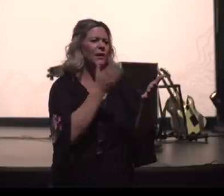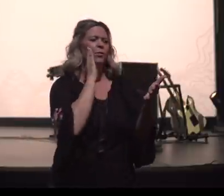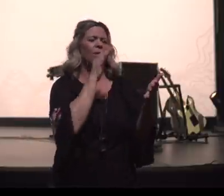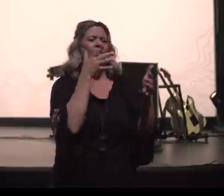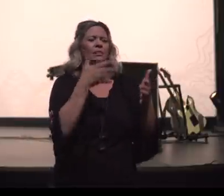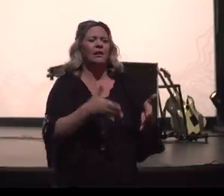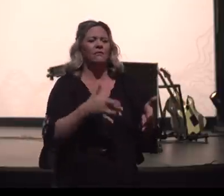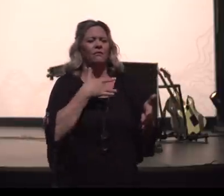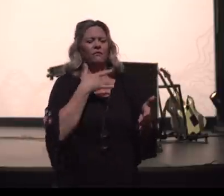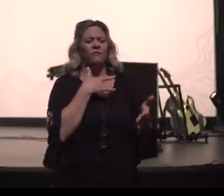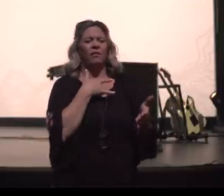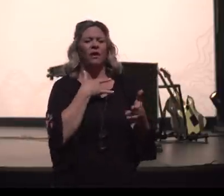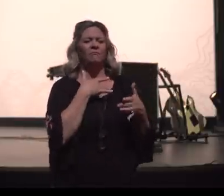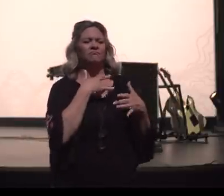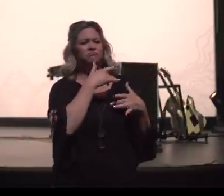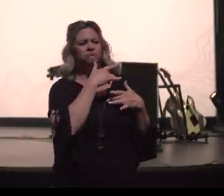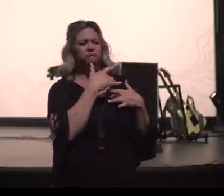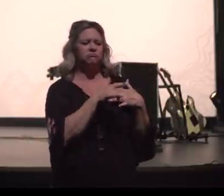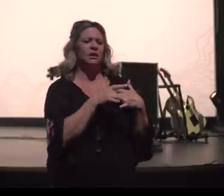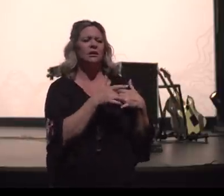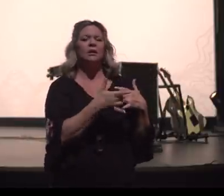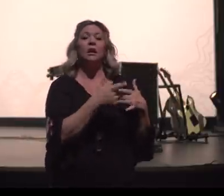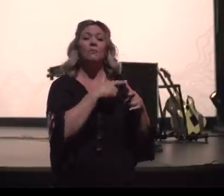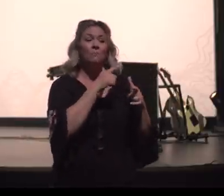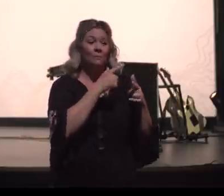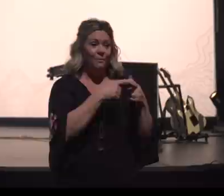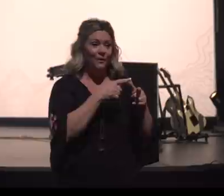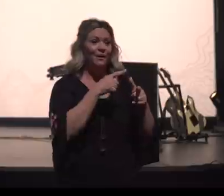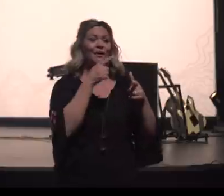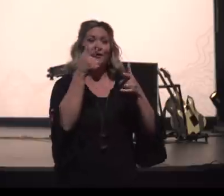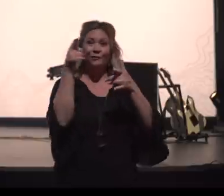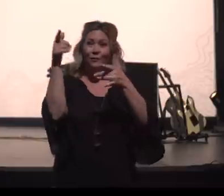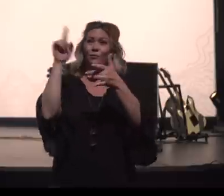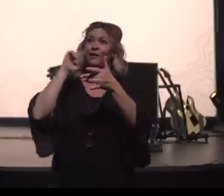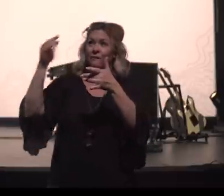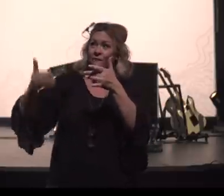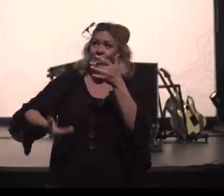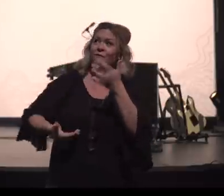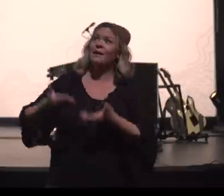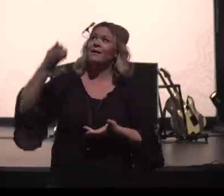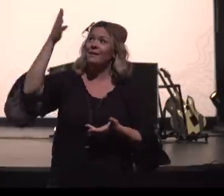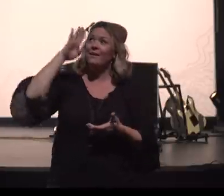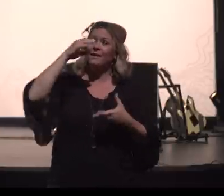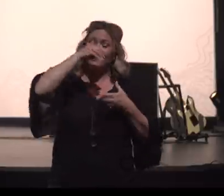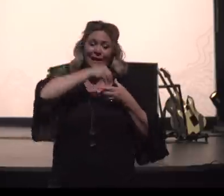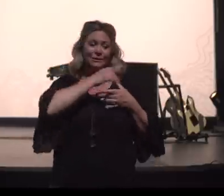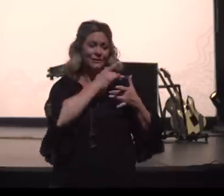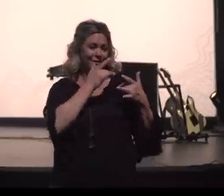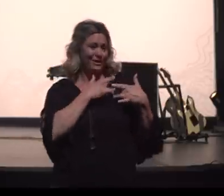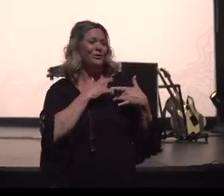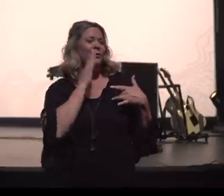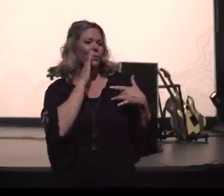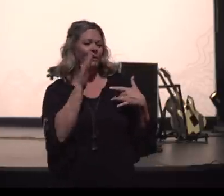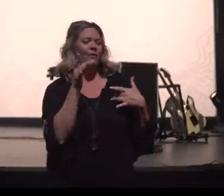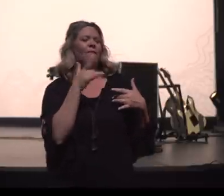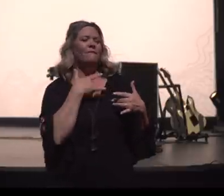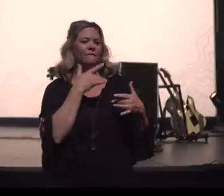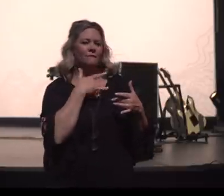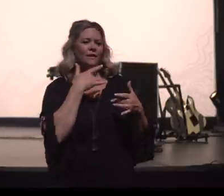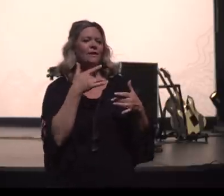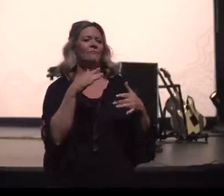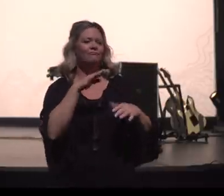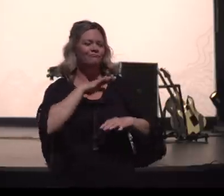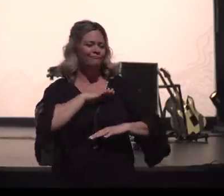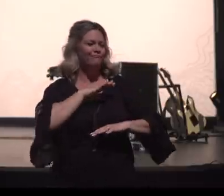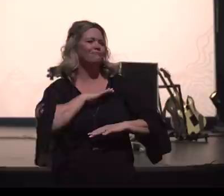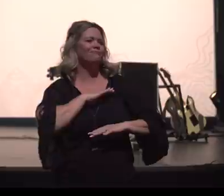empty. It is only until you invite God into your life that you'll finally feel whole. It's the only way